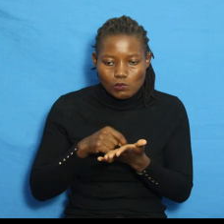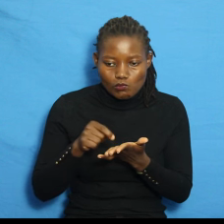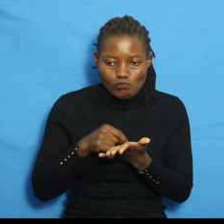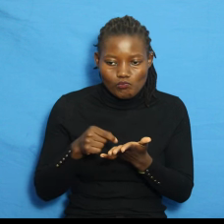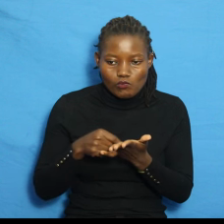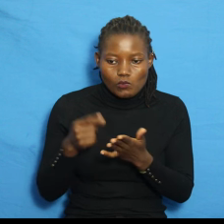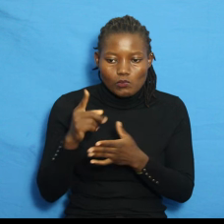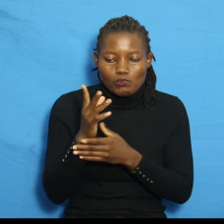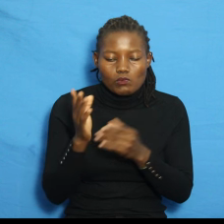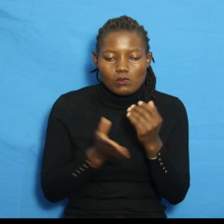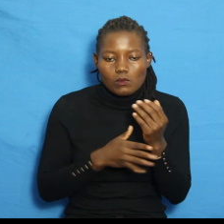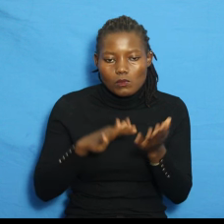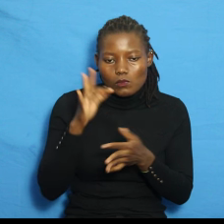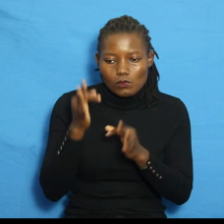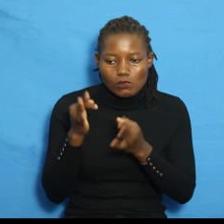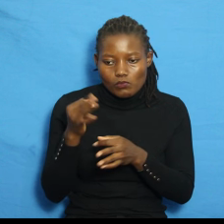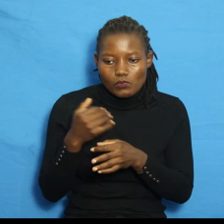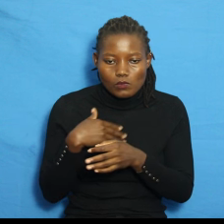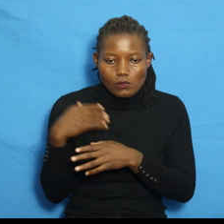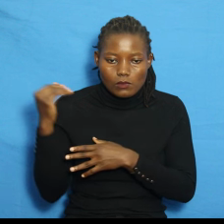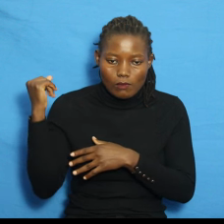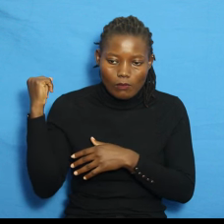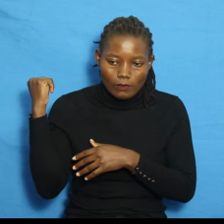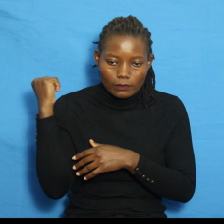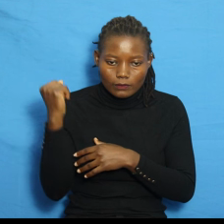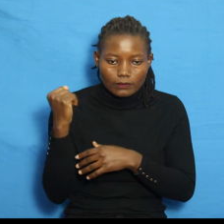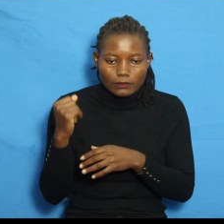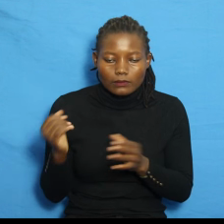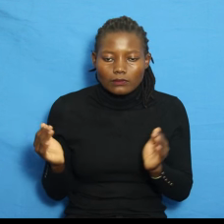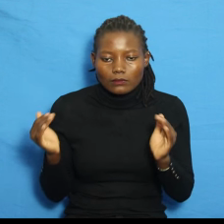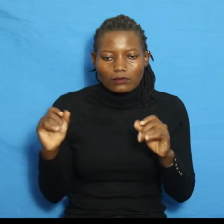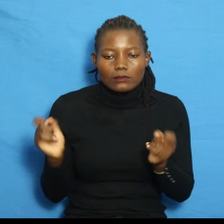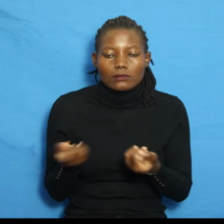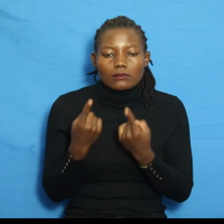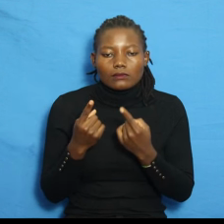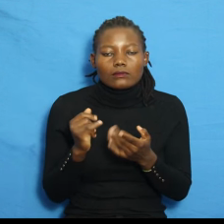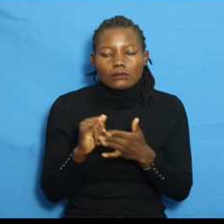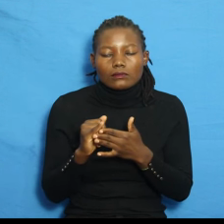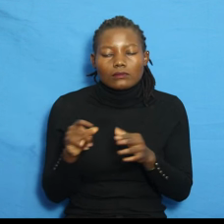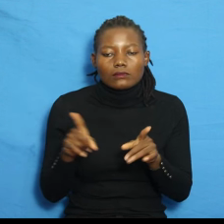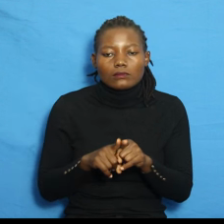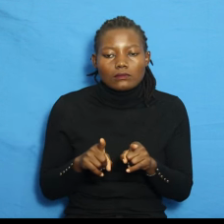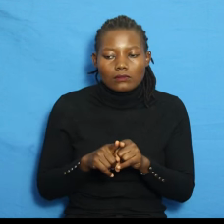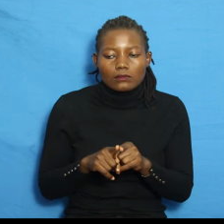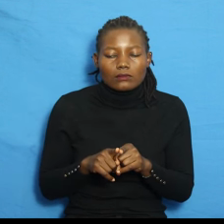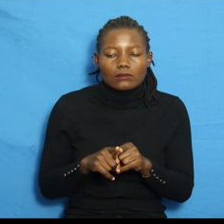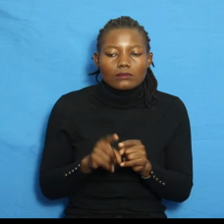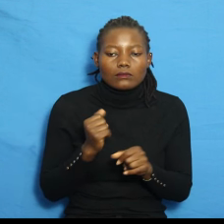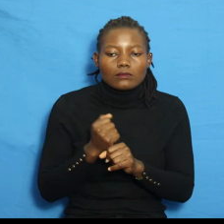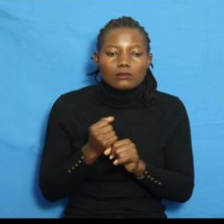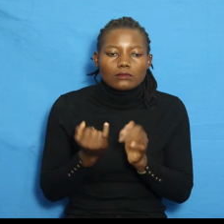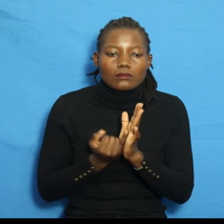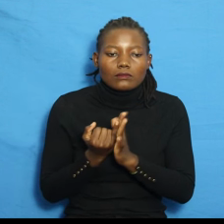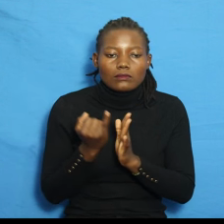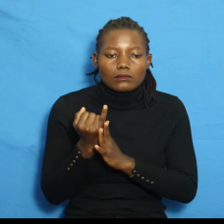applying chalk to their hands, especially when you have a throwing event. Then that is all to